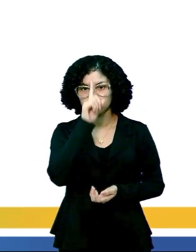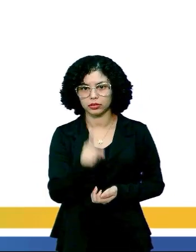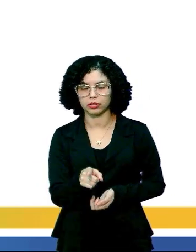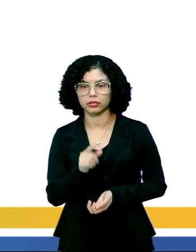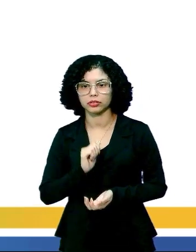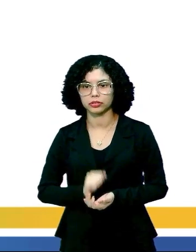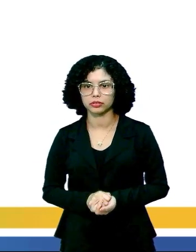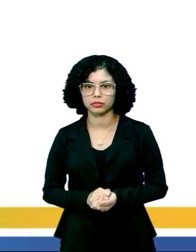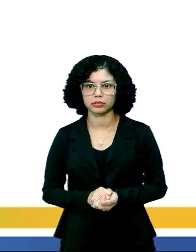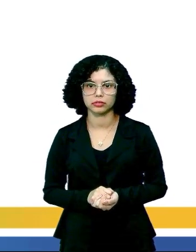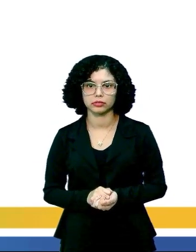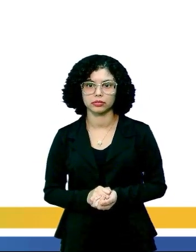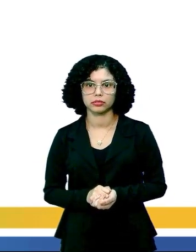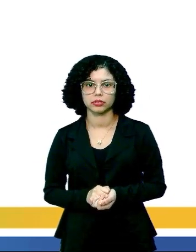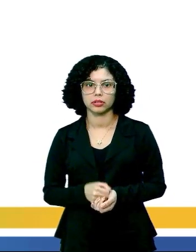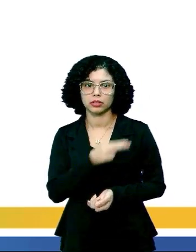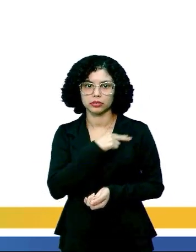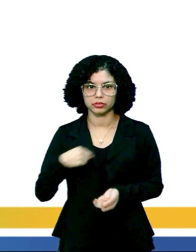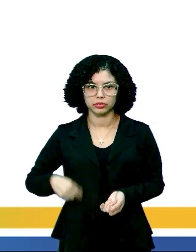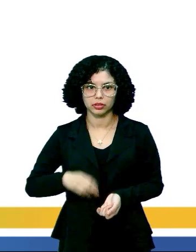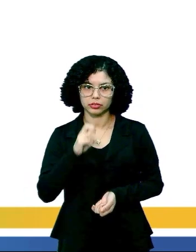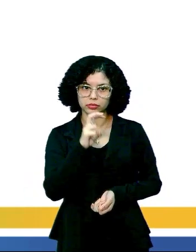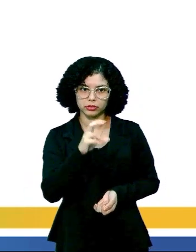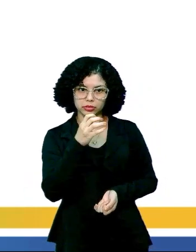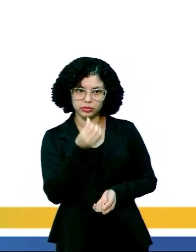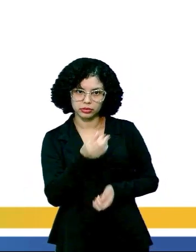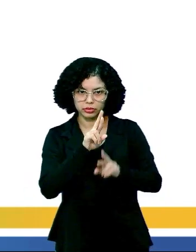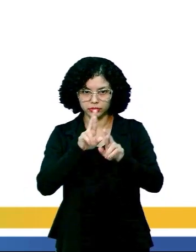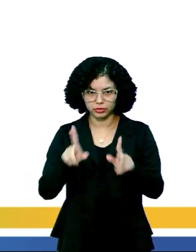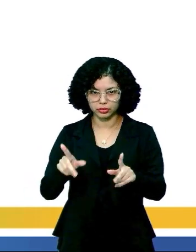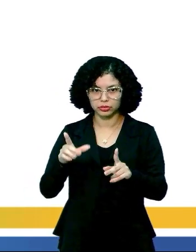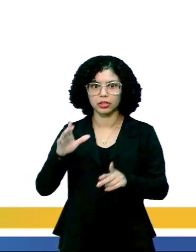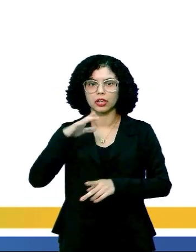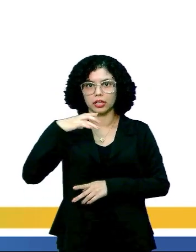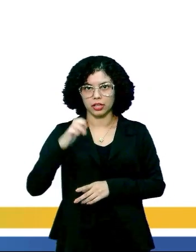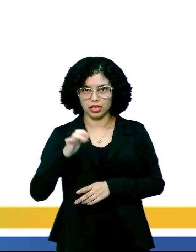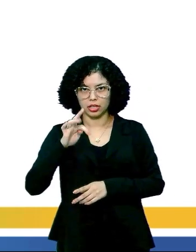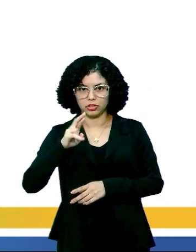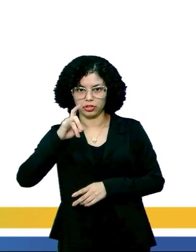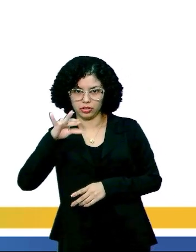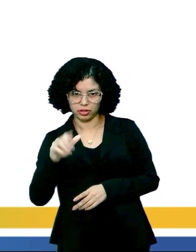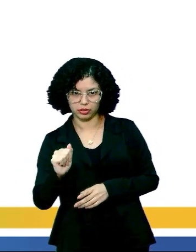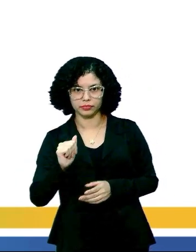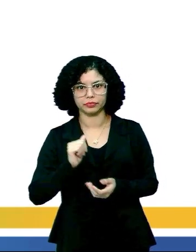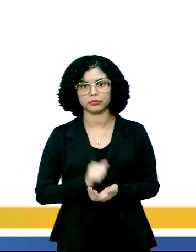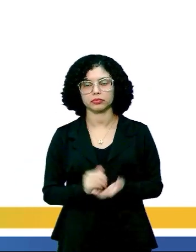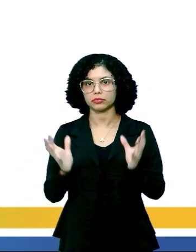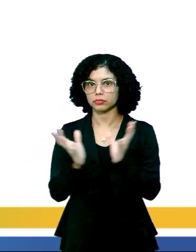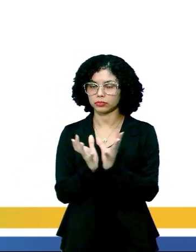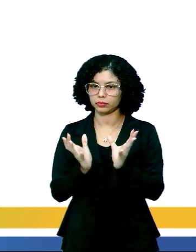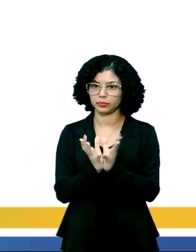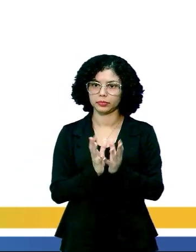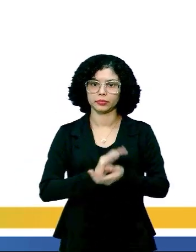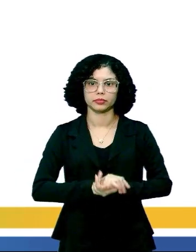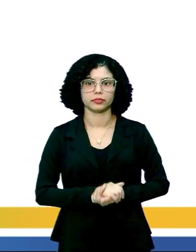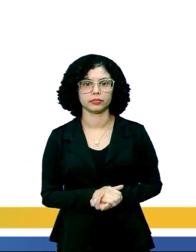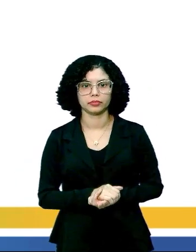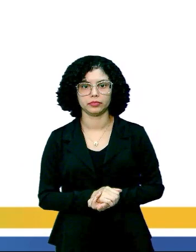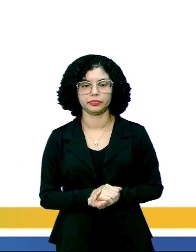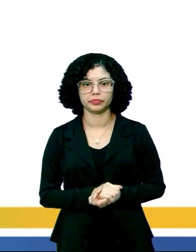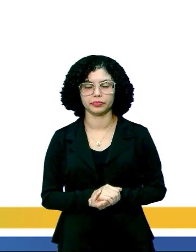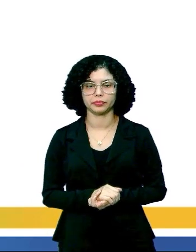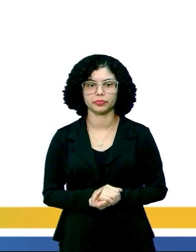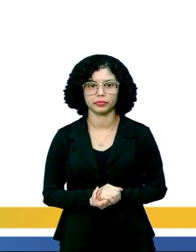very well so far. Chinese authorities stress that China embraces 56